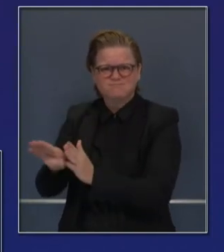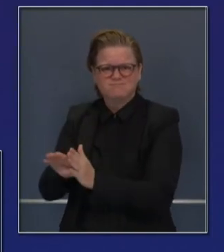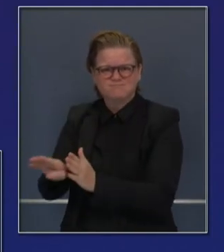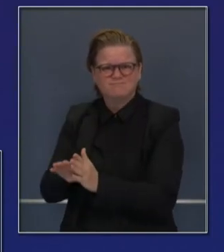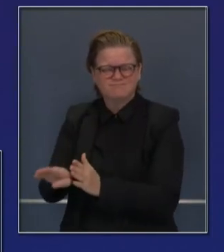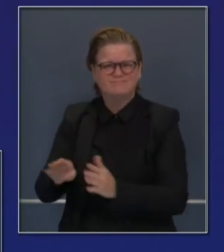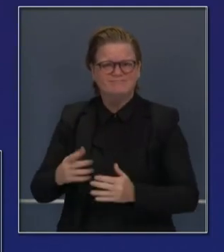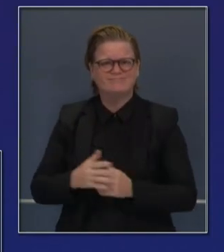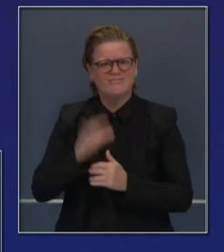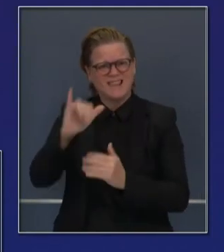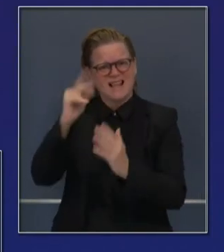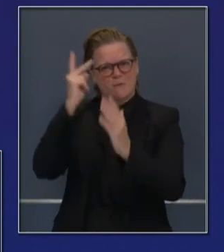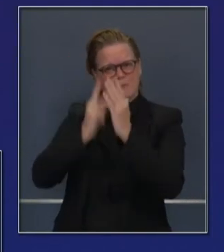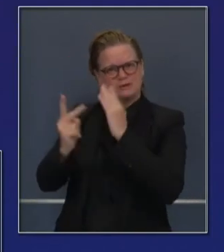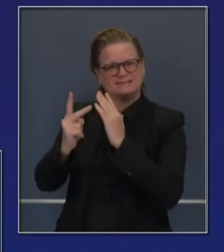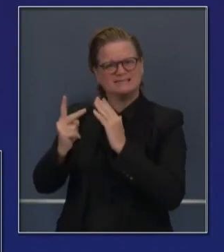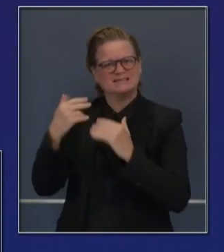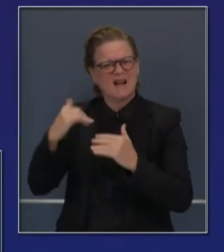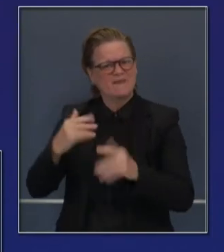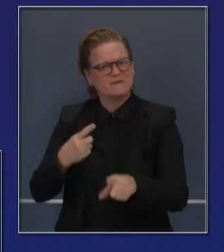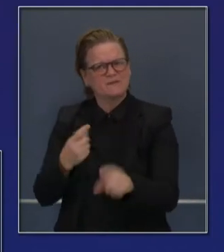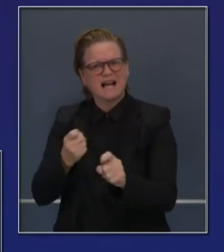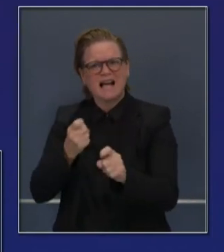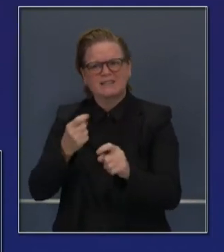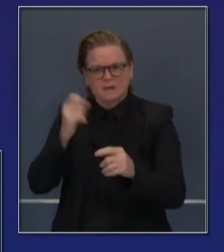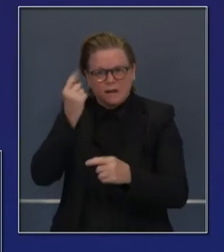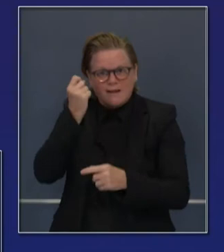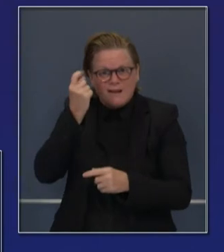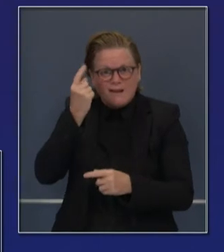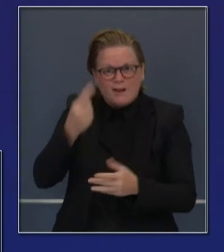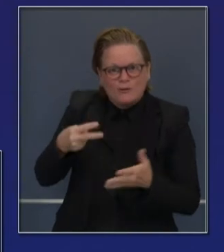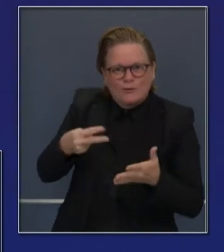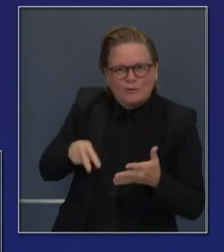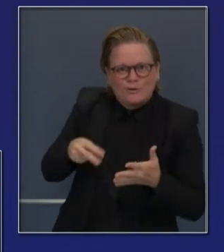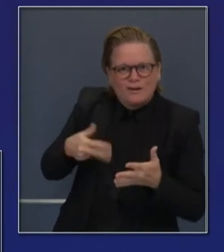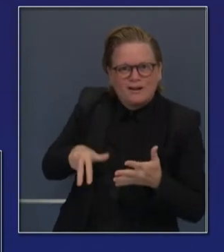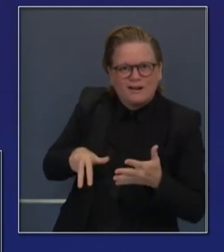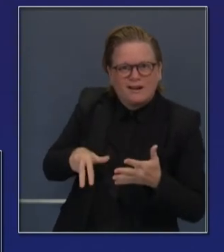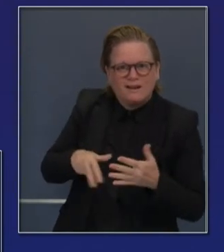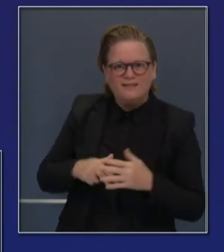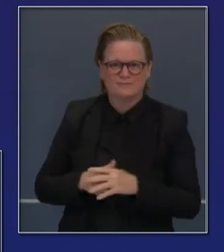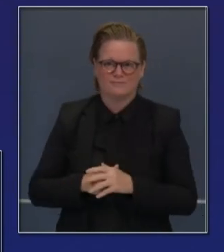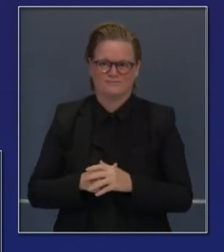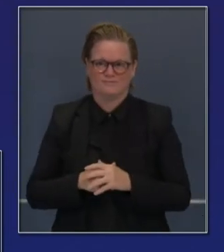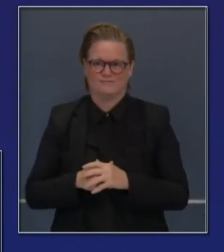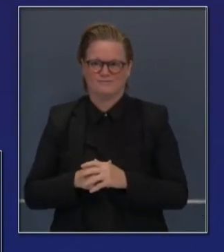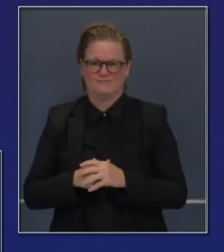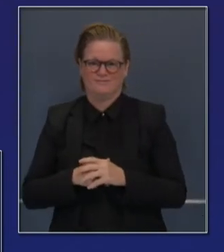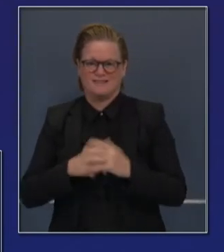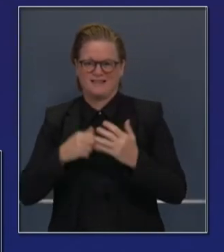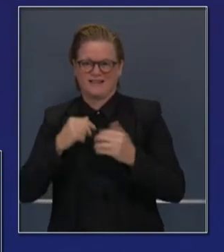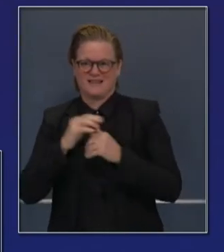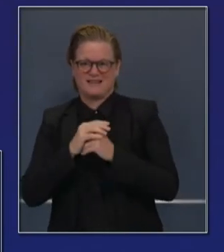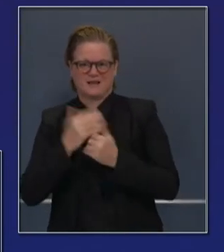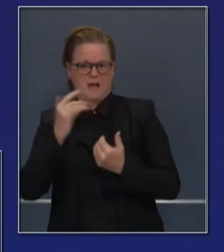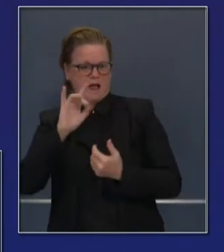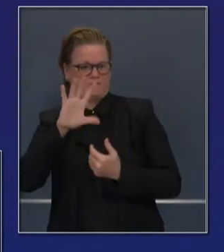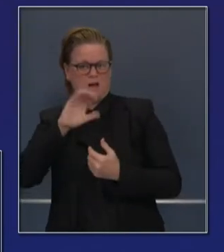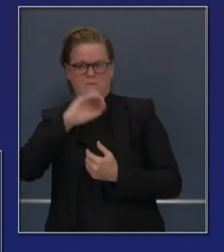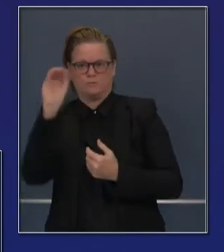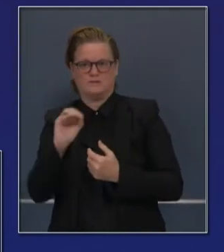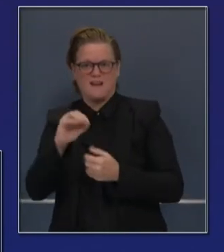look how quickly we go from 75% statewide, 85% already in Northern California of the ICU